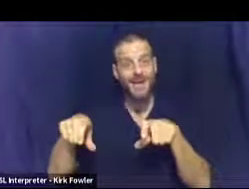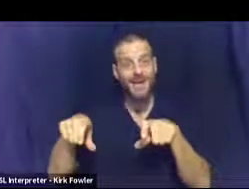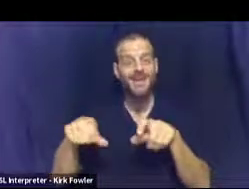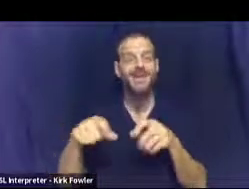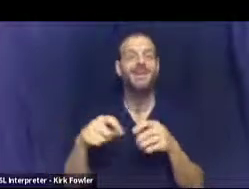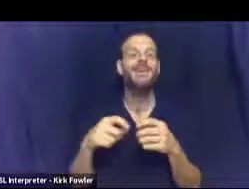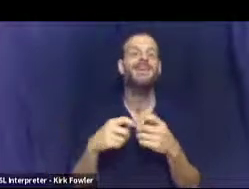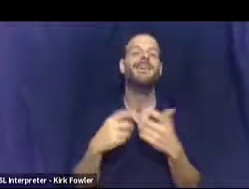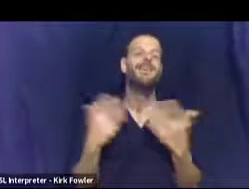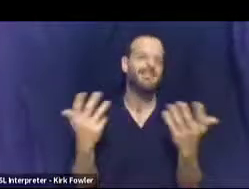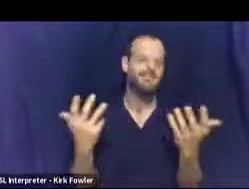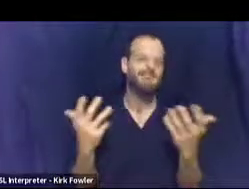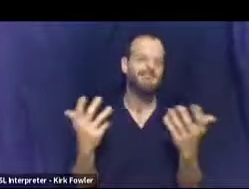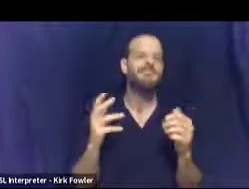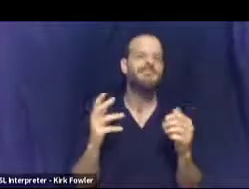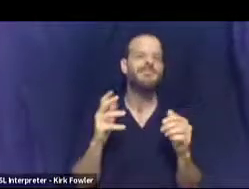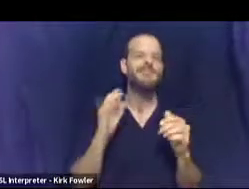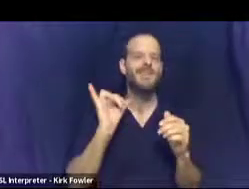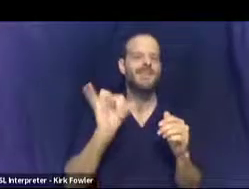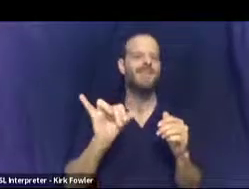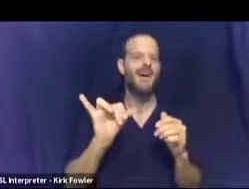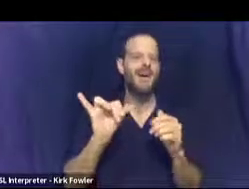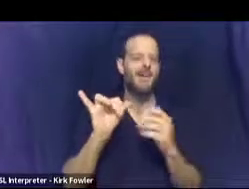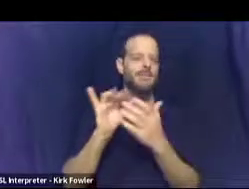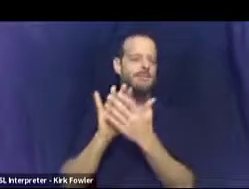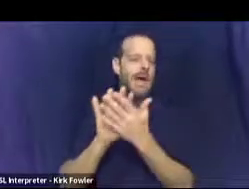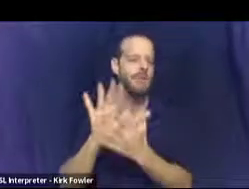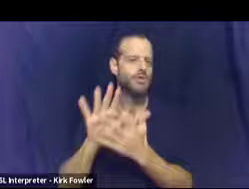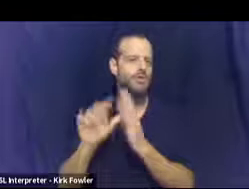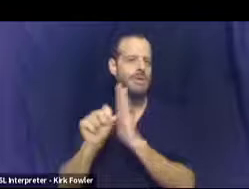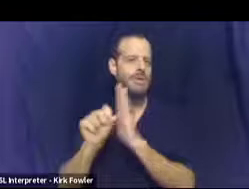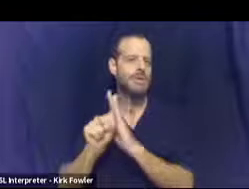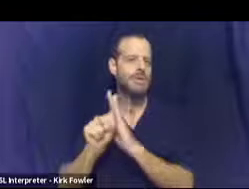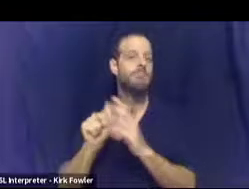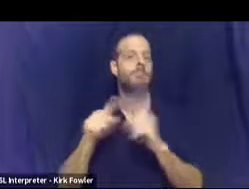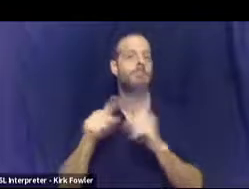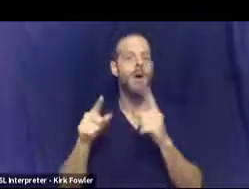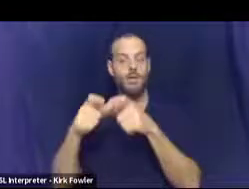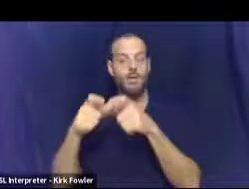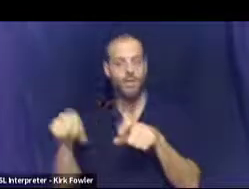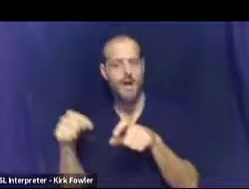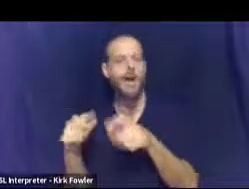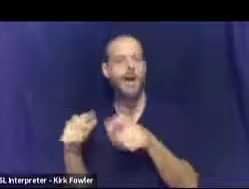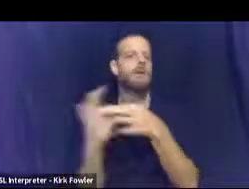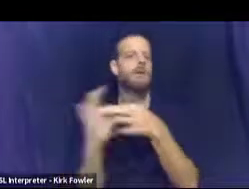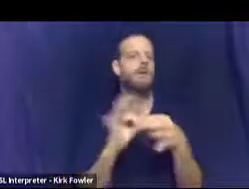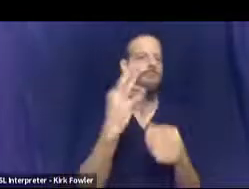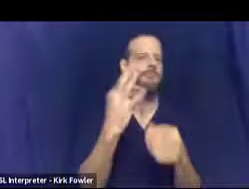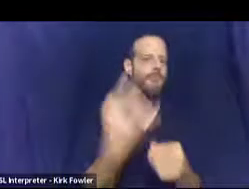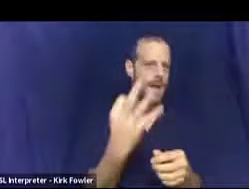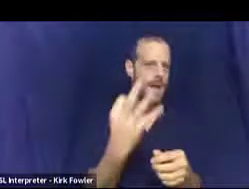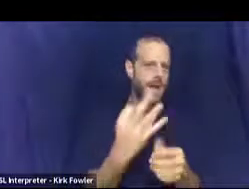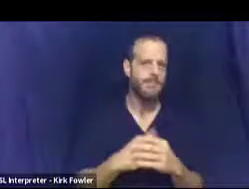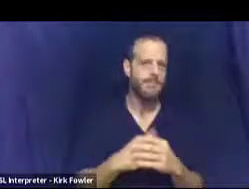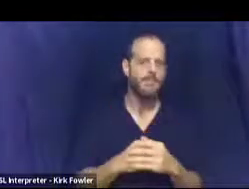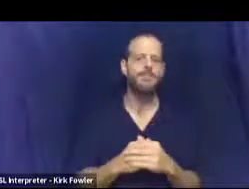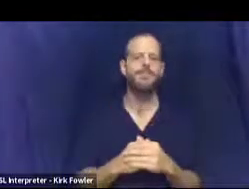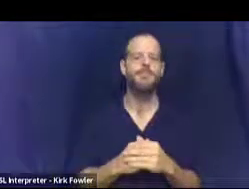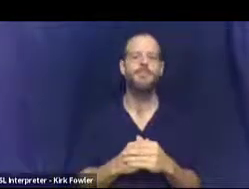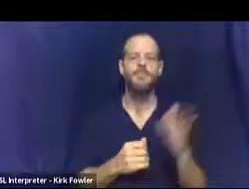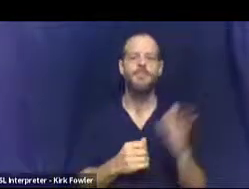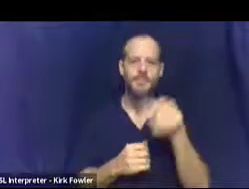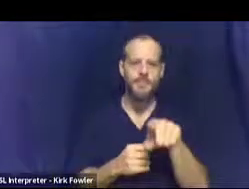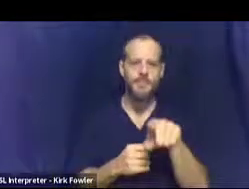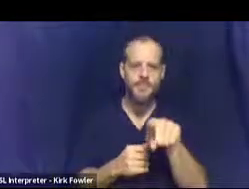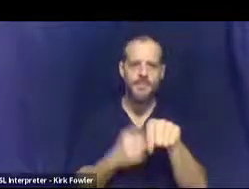abstract ish symbols, but they're all pictures, not drawing or not photographs. Below that, you'll see there's one that has a time